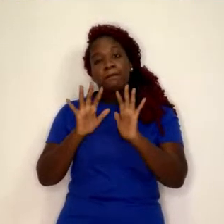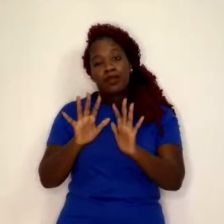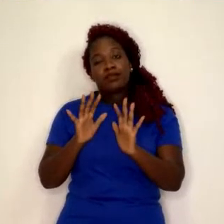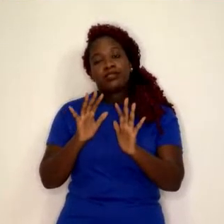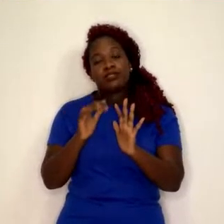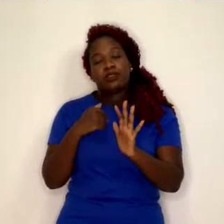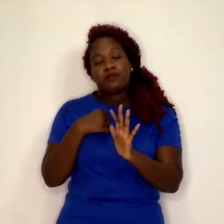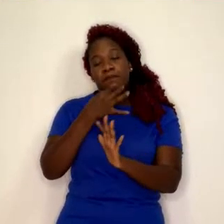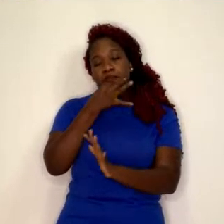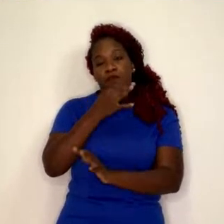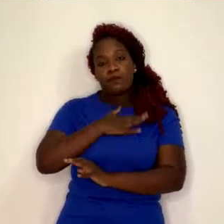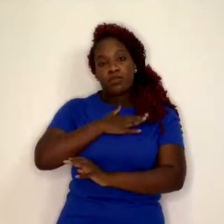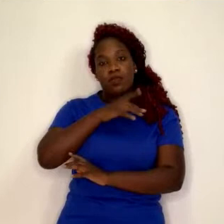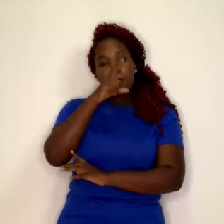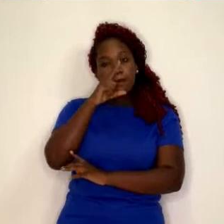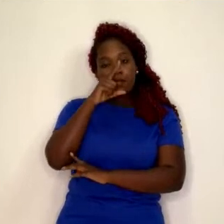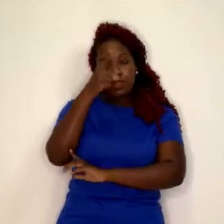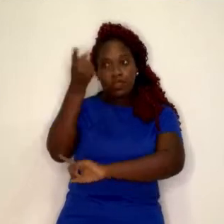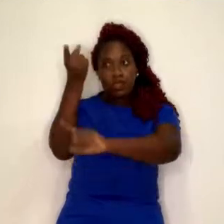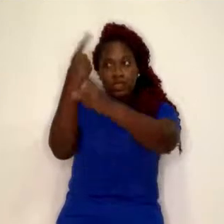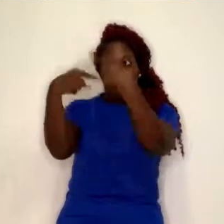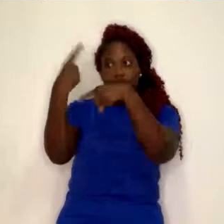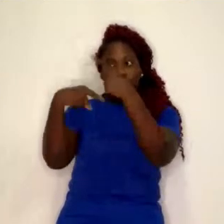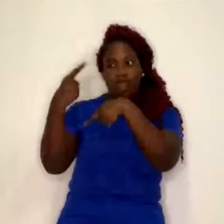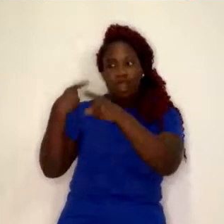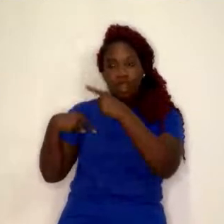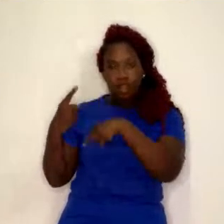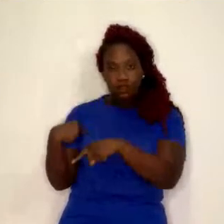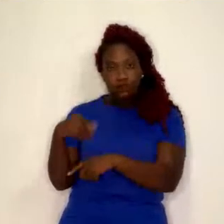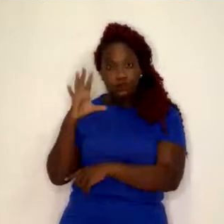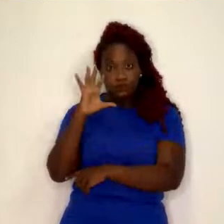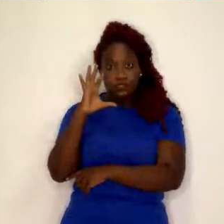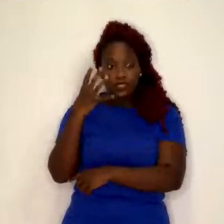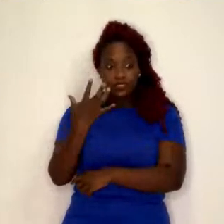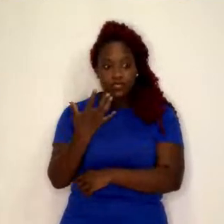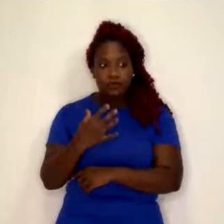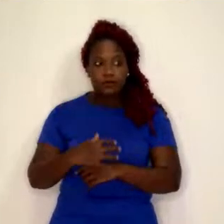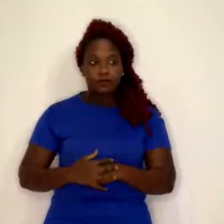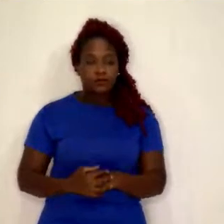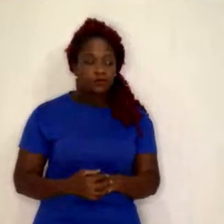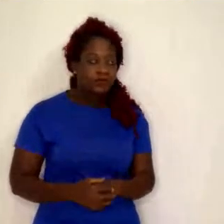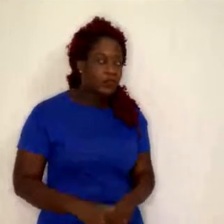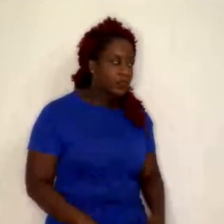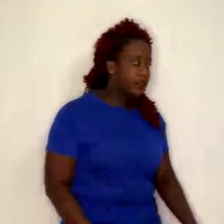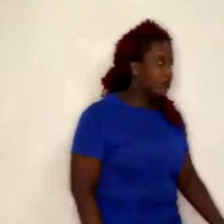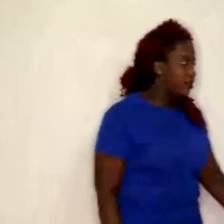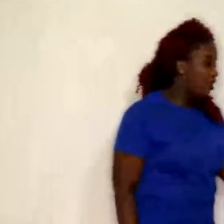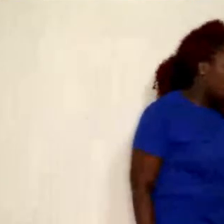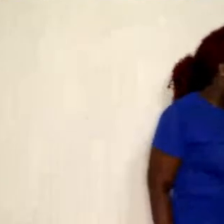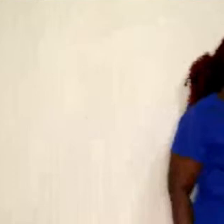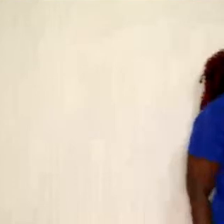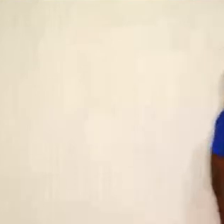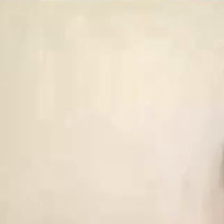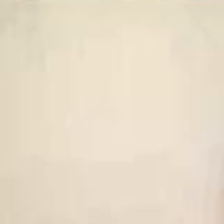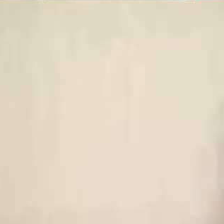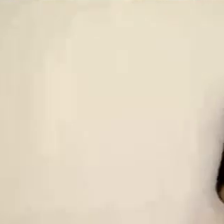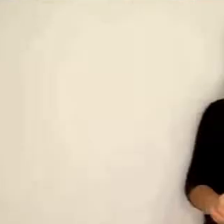remove any politician from any political party. But we are taking very big risks. And in